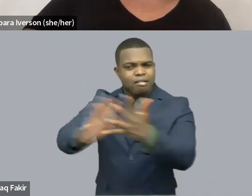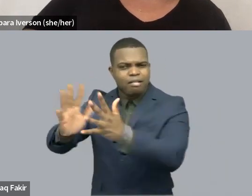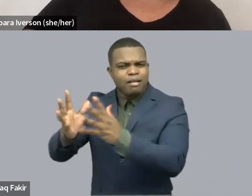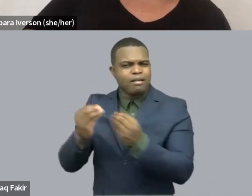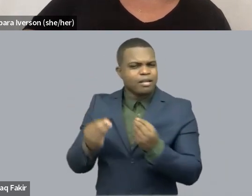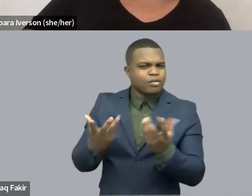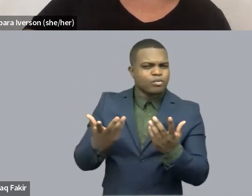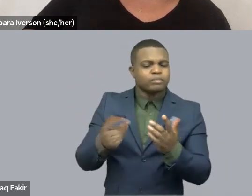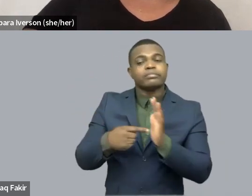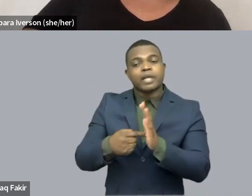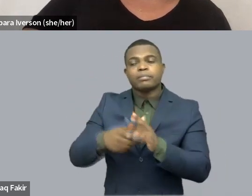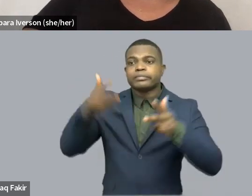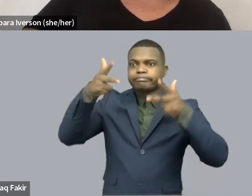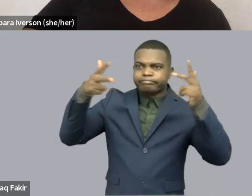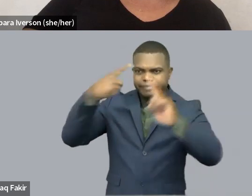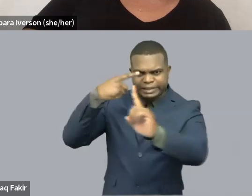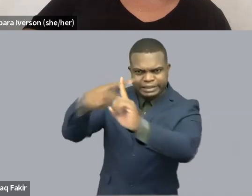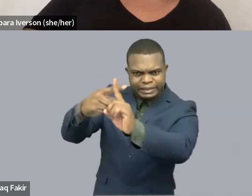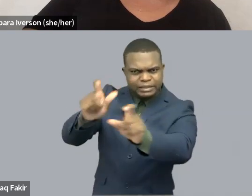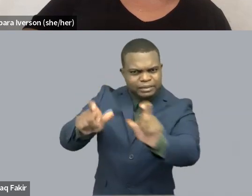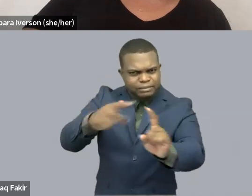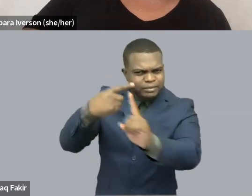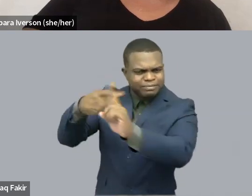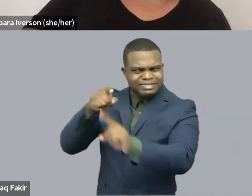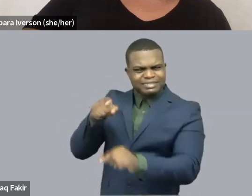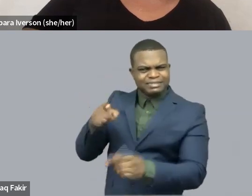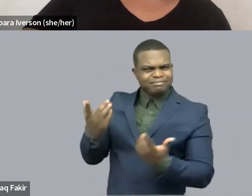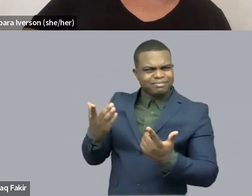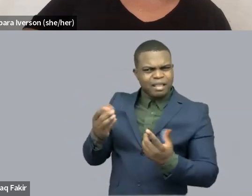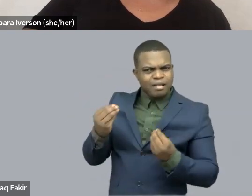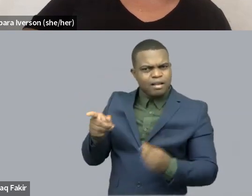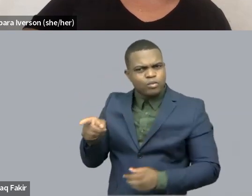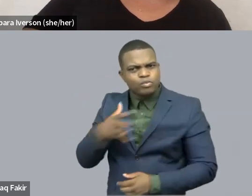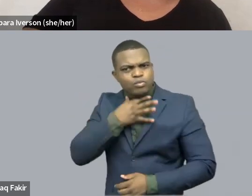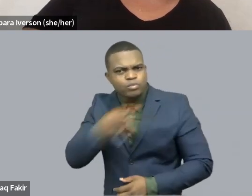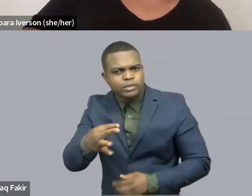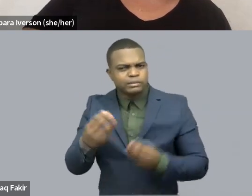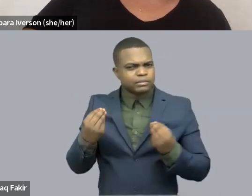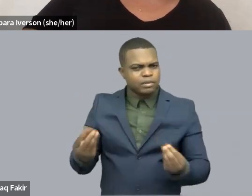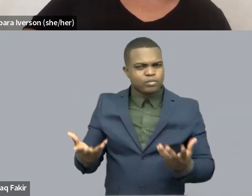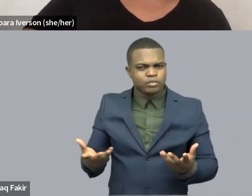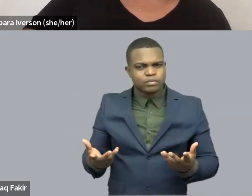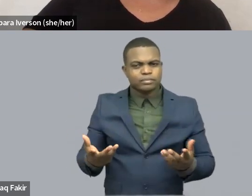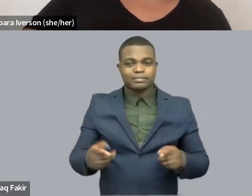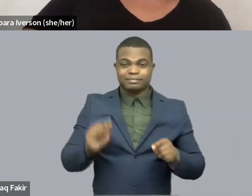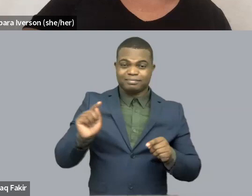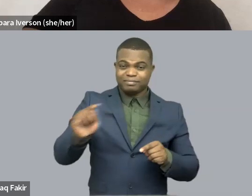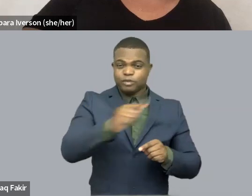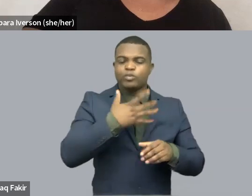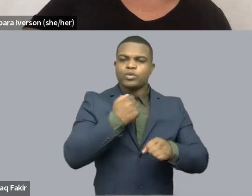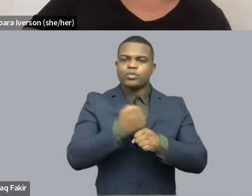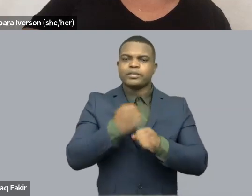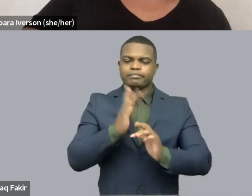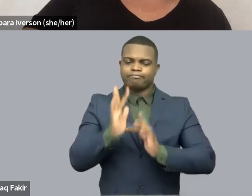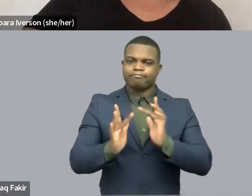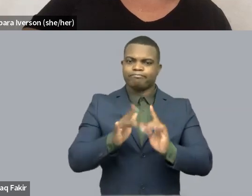I see, and I've been working in the cybersecurity, let's say, ecosystem for many, many years, is that often what